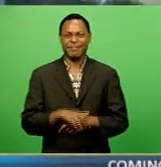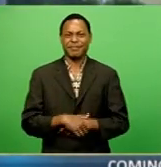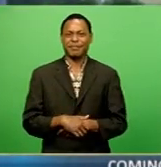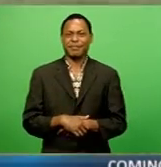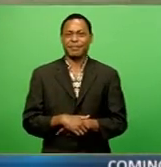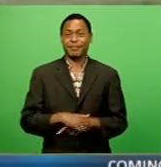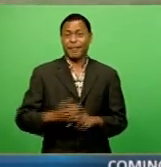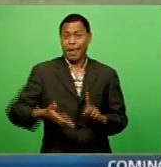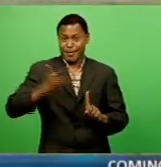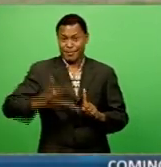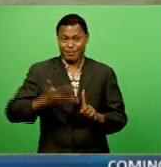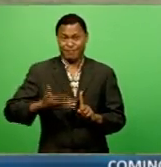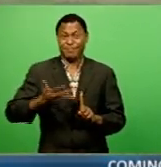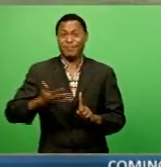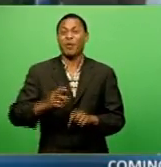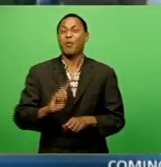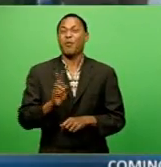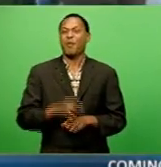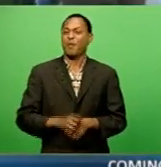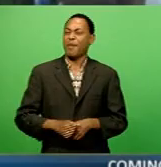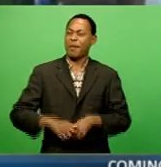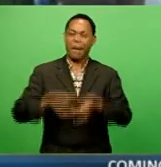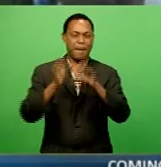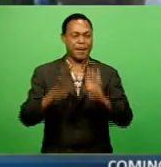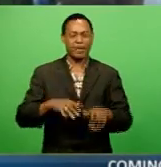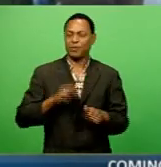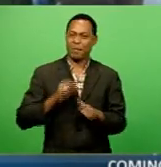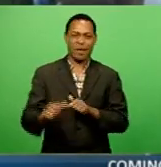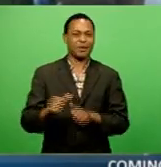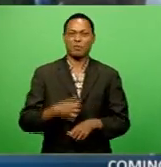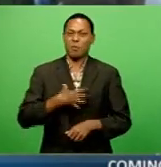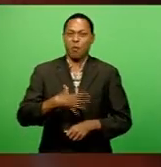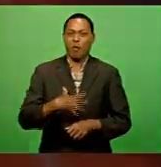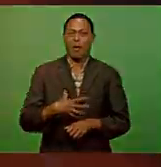And Vonolangi blessed with the best. This and more coming up.